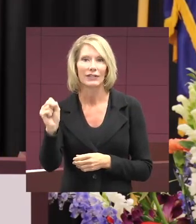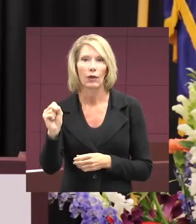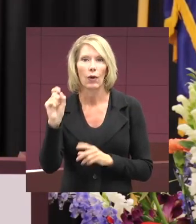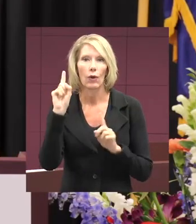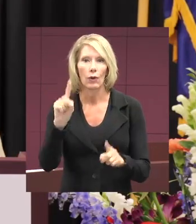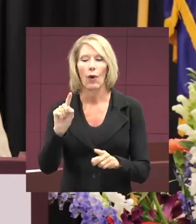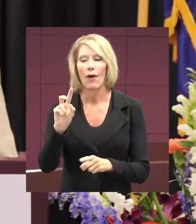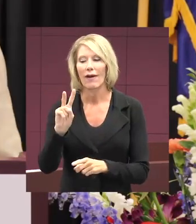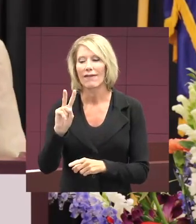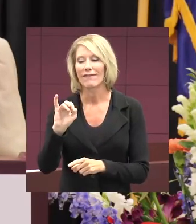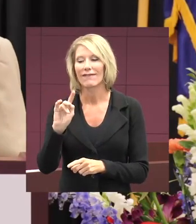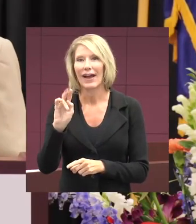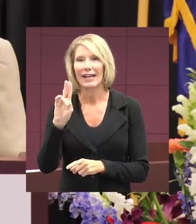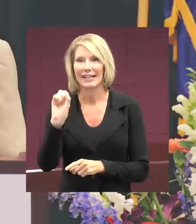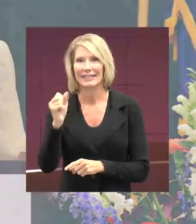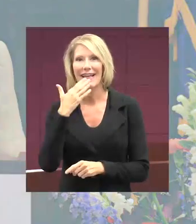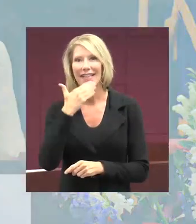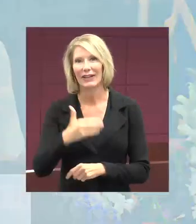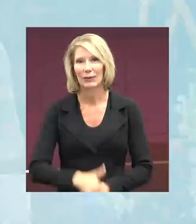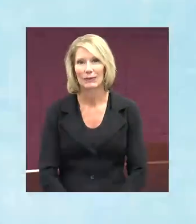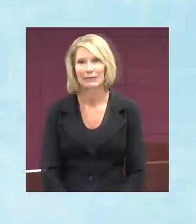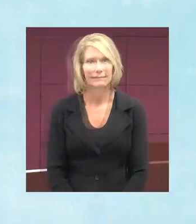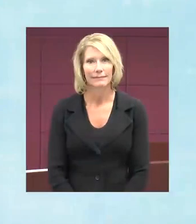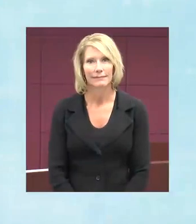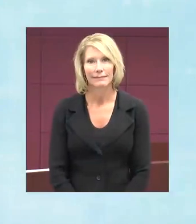Go Vikings. Thank you.